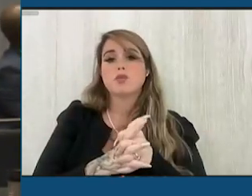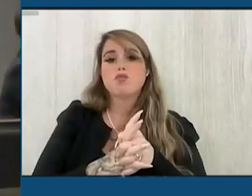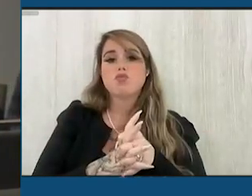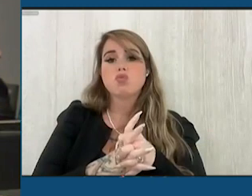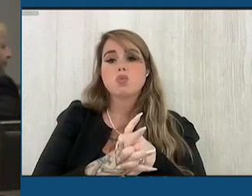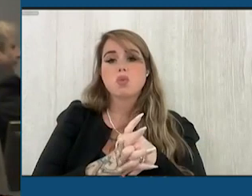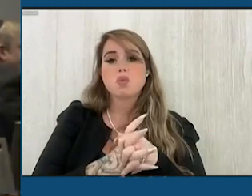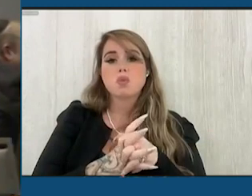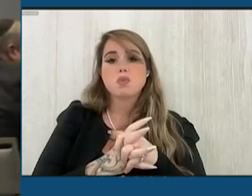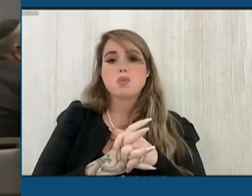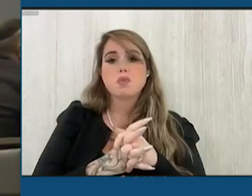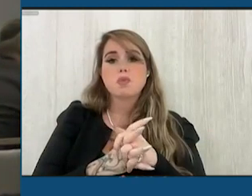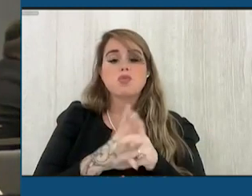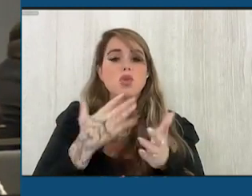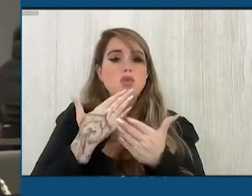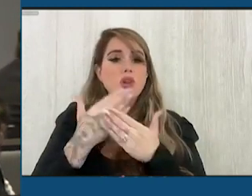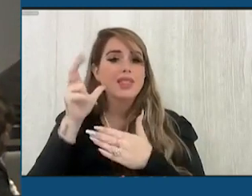Good listening skills,